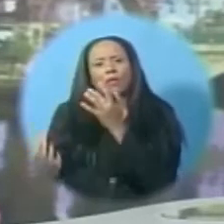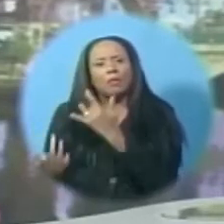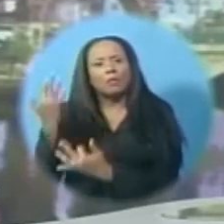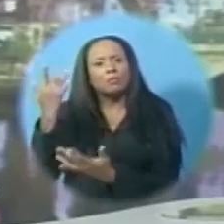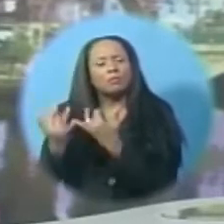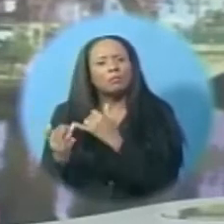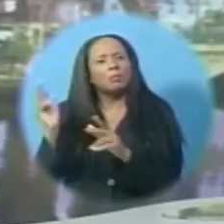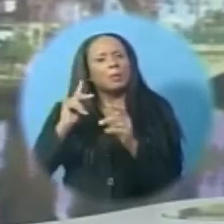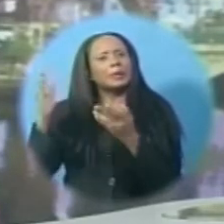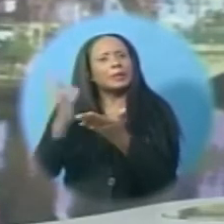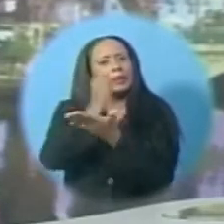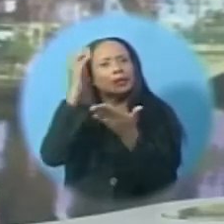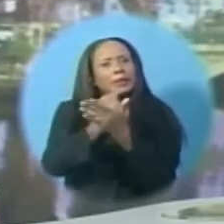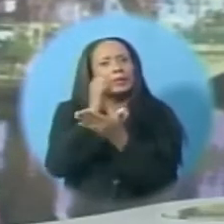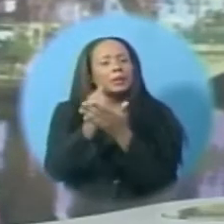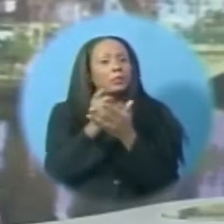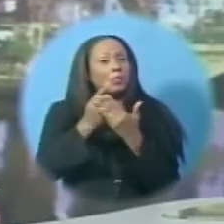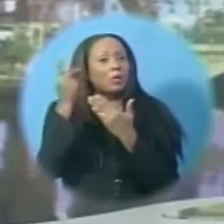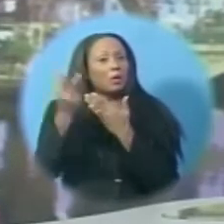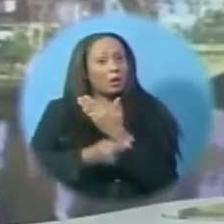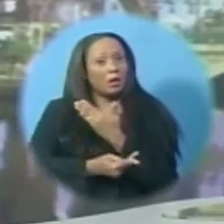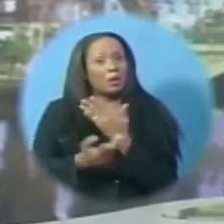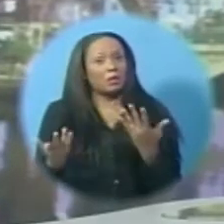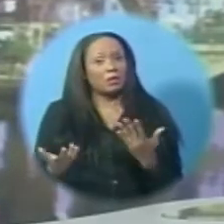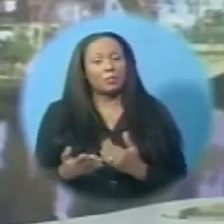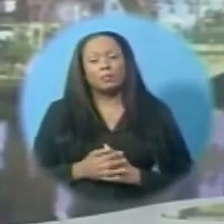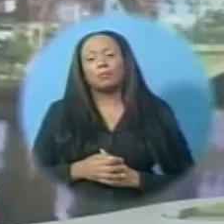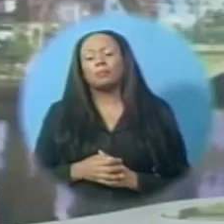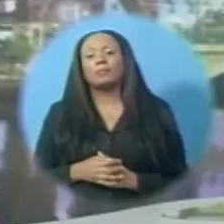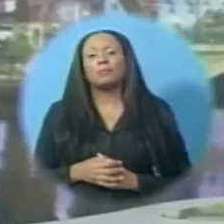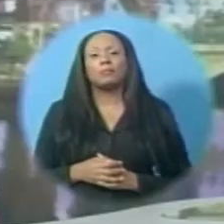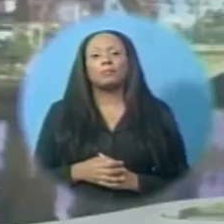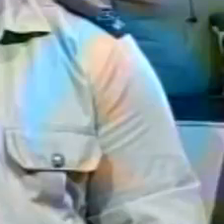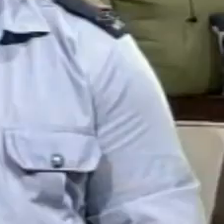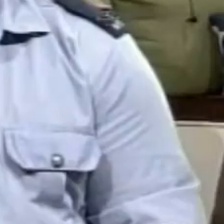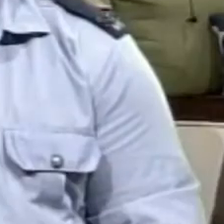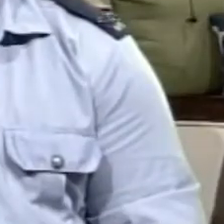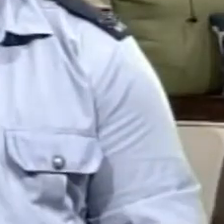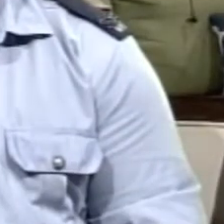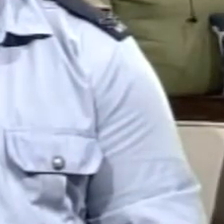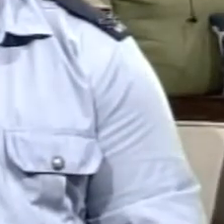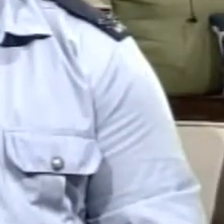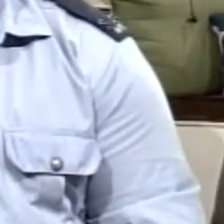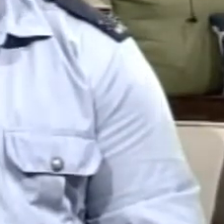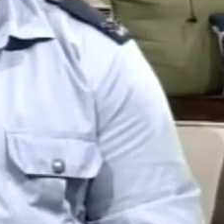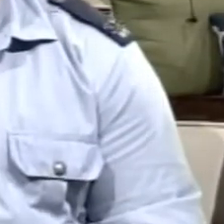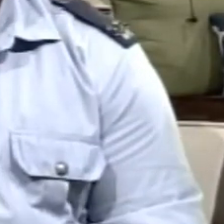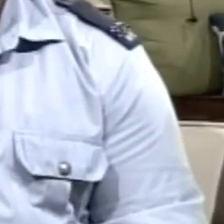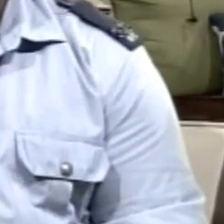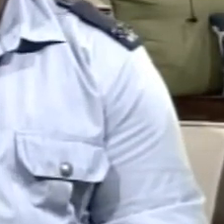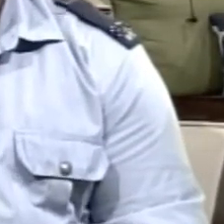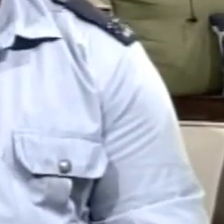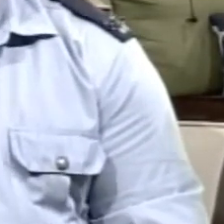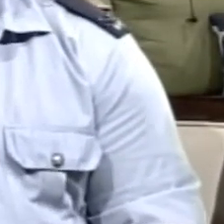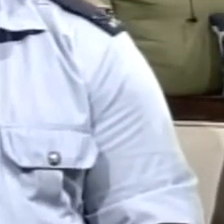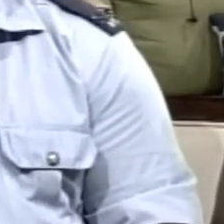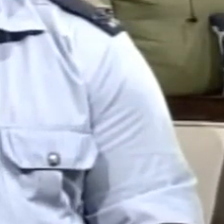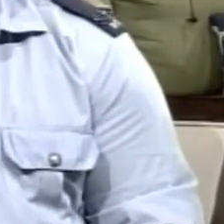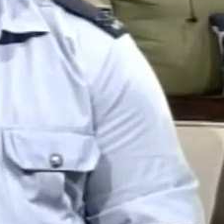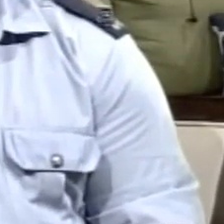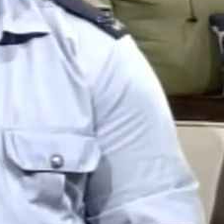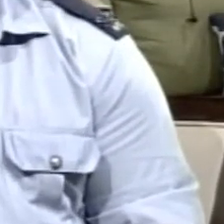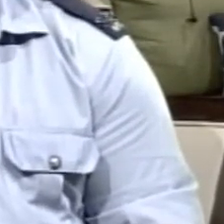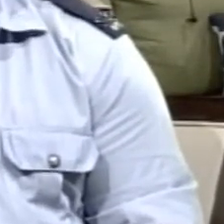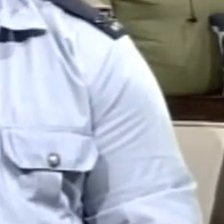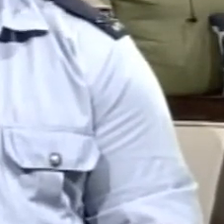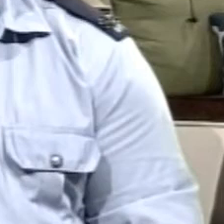taking advantage of programs offered by the Fire Service. Conducted by the Fire Prevention Unit, which will be